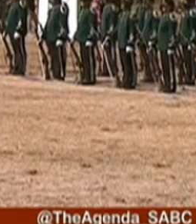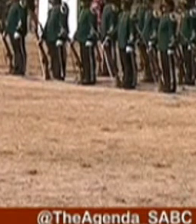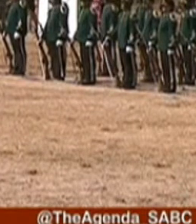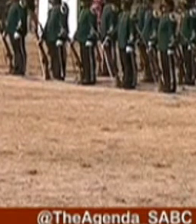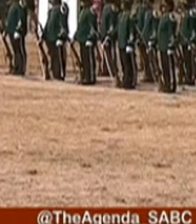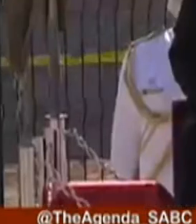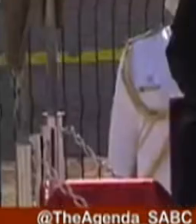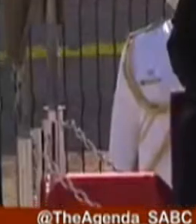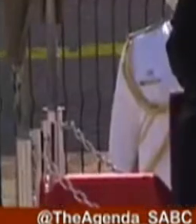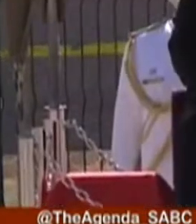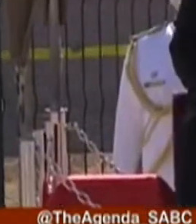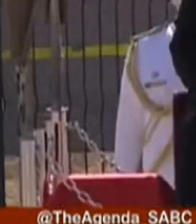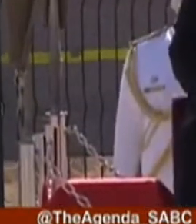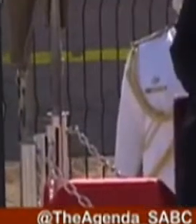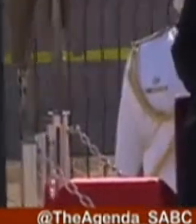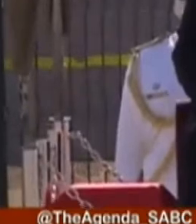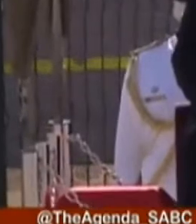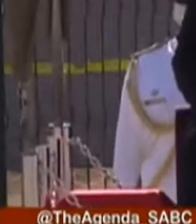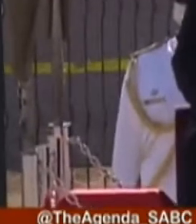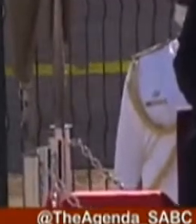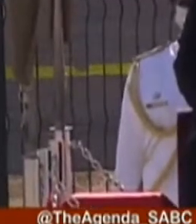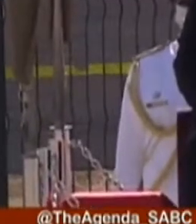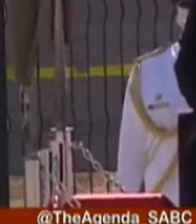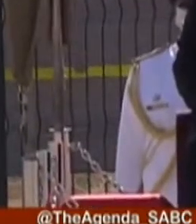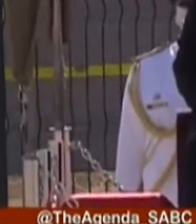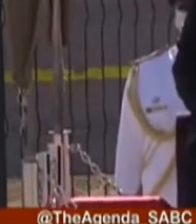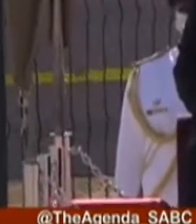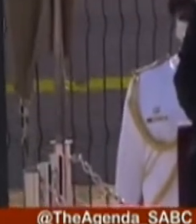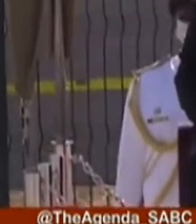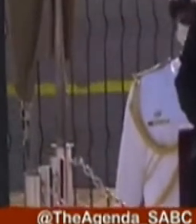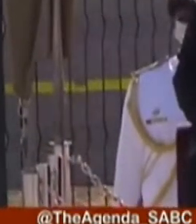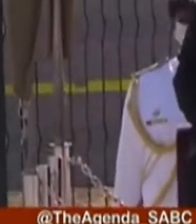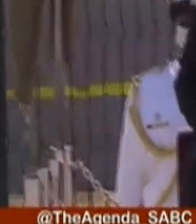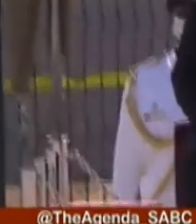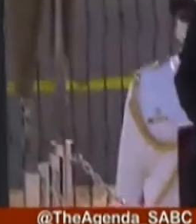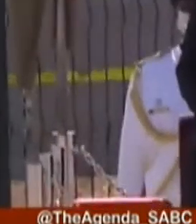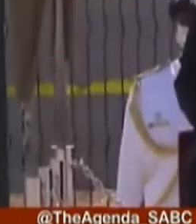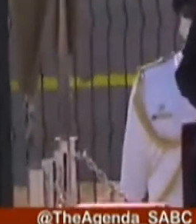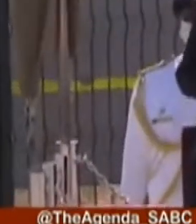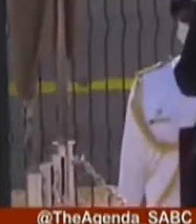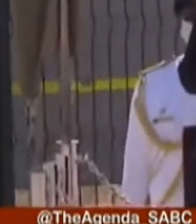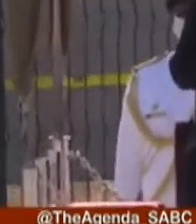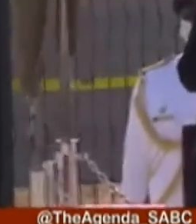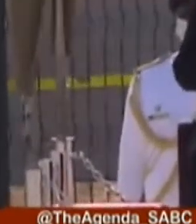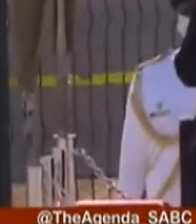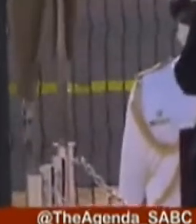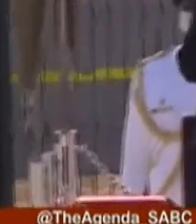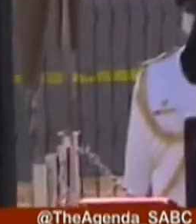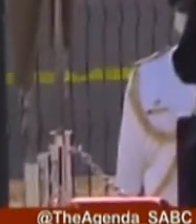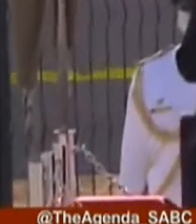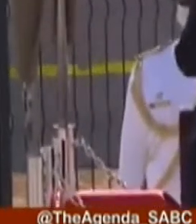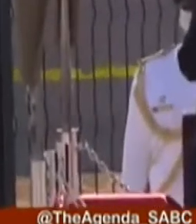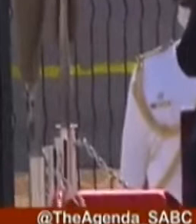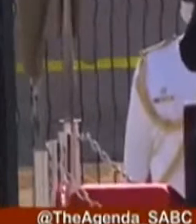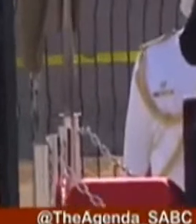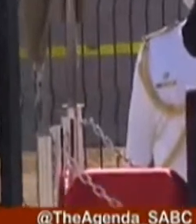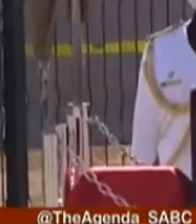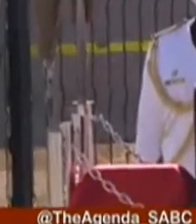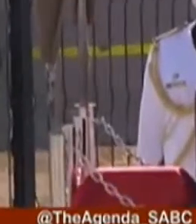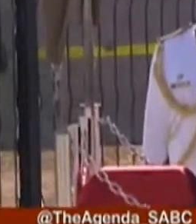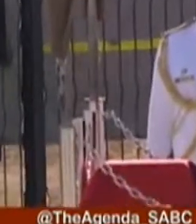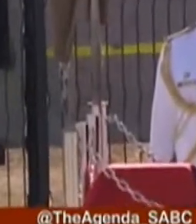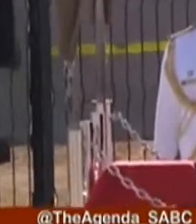Gripens aircraft that has now just been doing demonstrations, obviously to show that